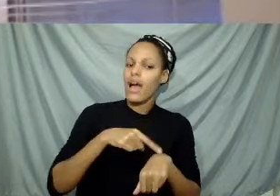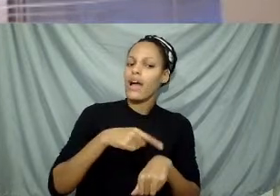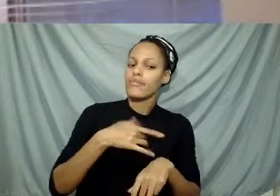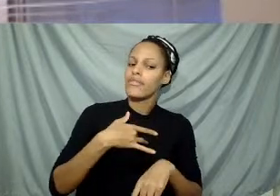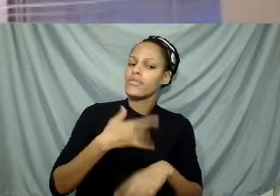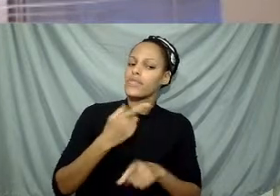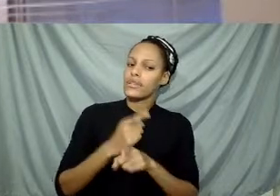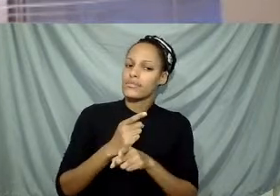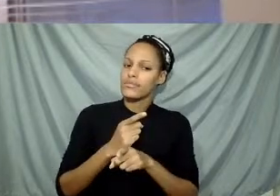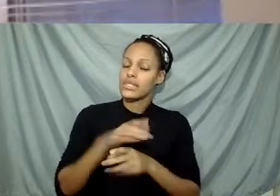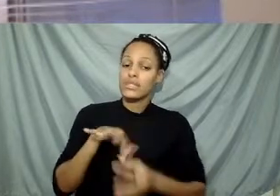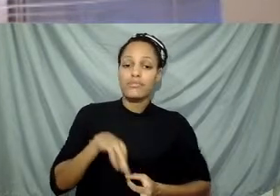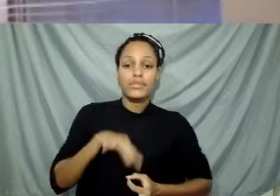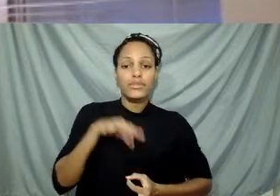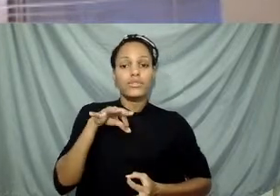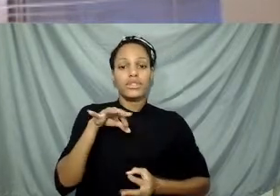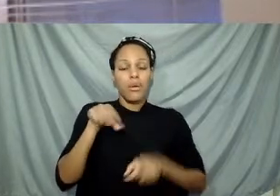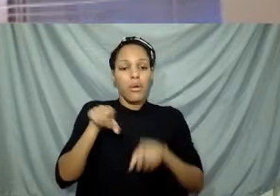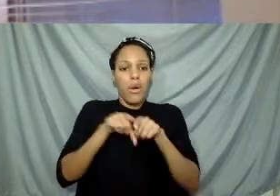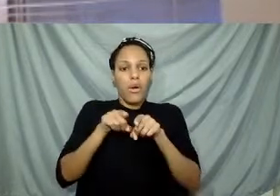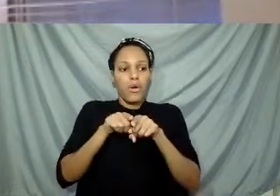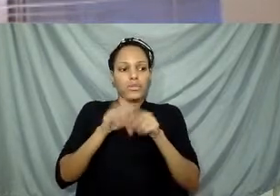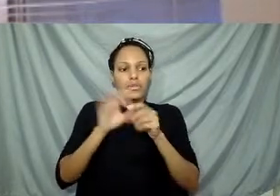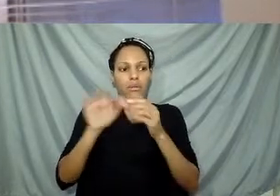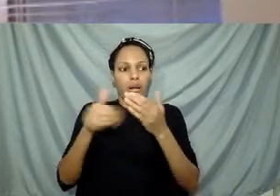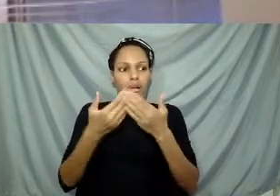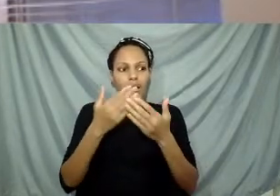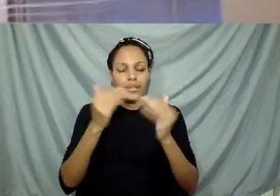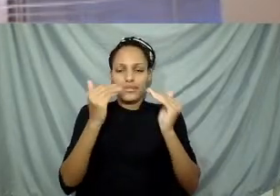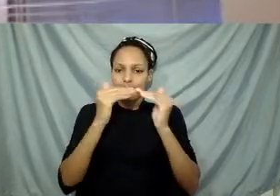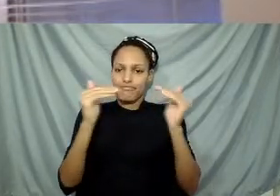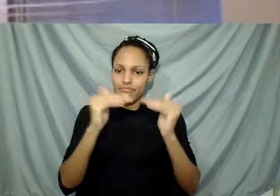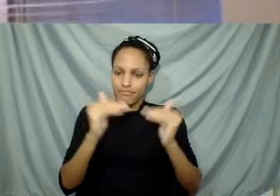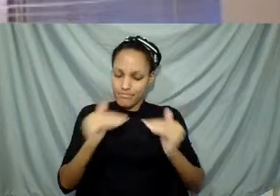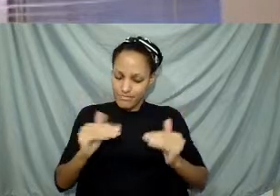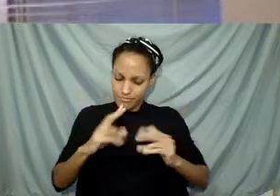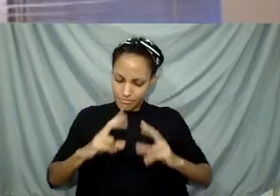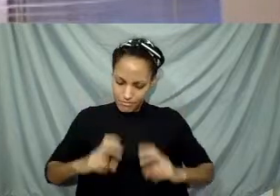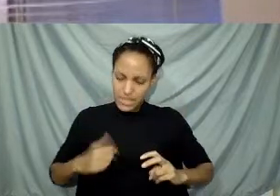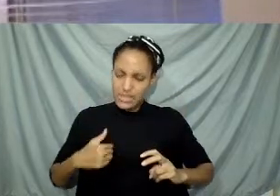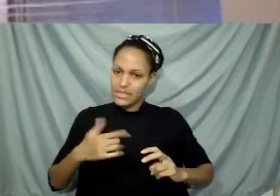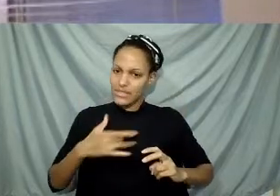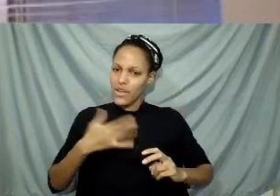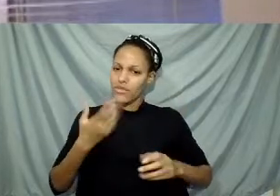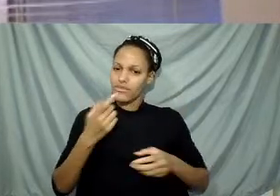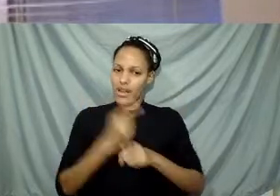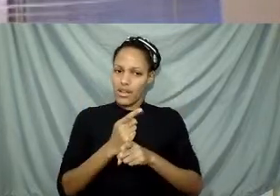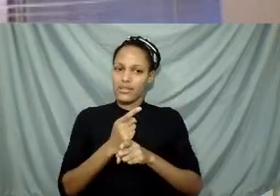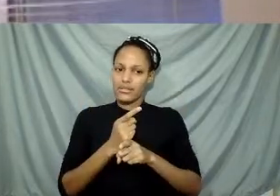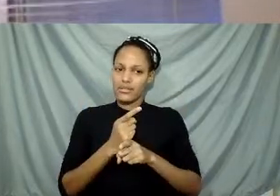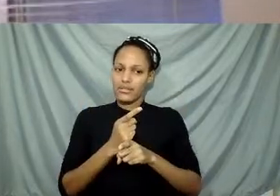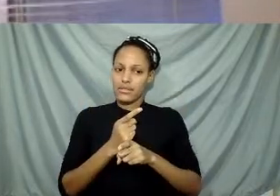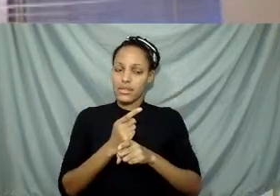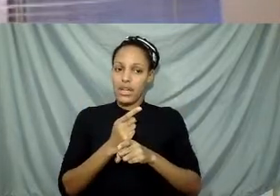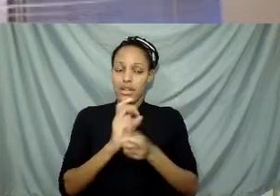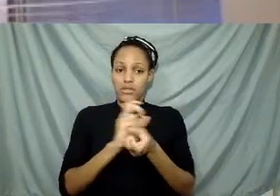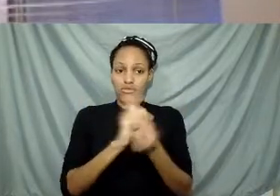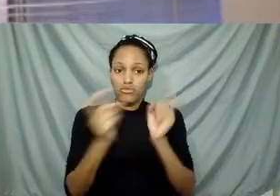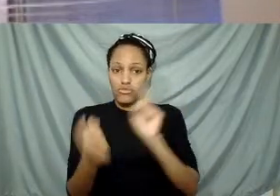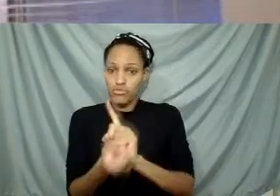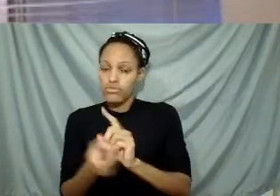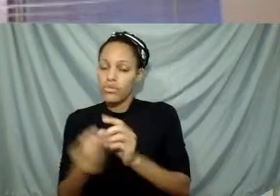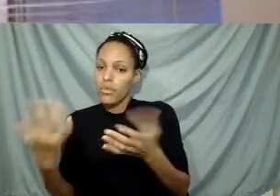And spiritually, just on all levels, it felt right. And what it translates into, it means messenger. And it's